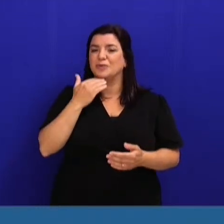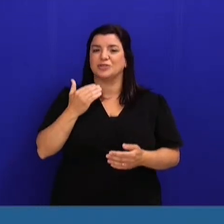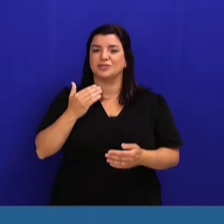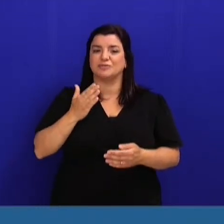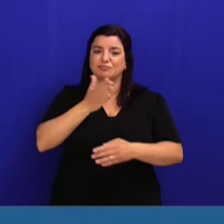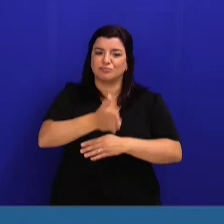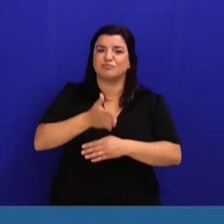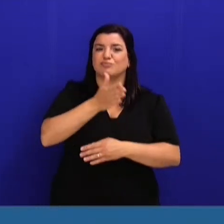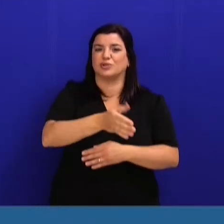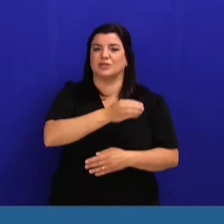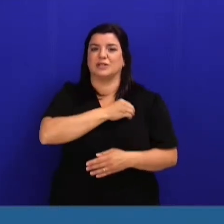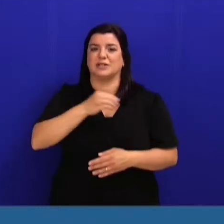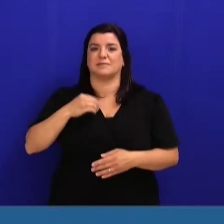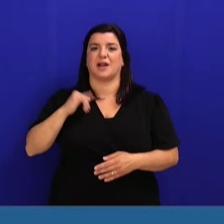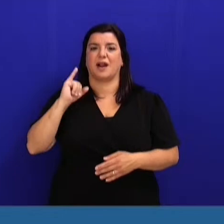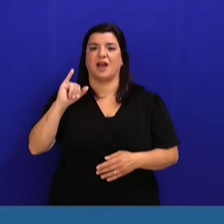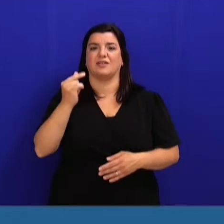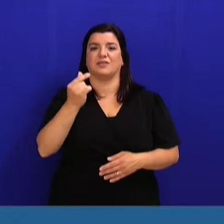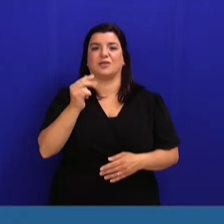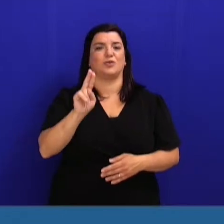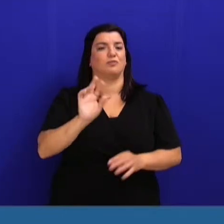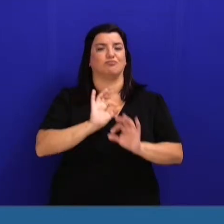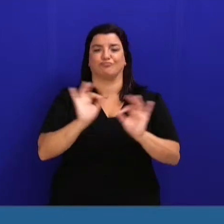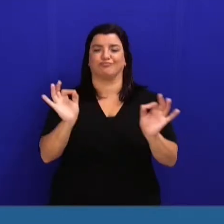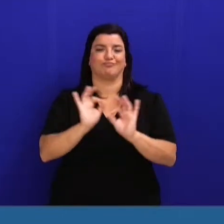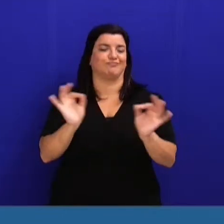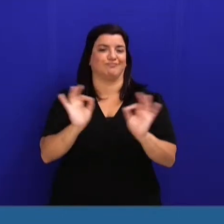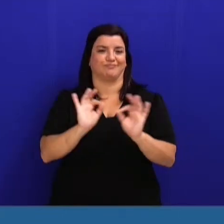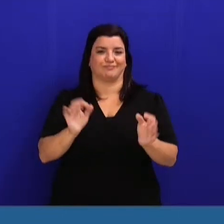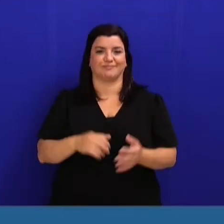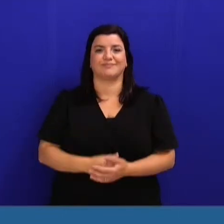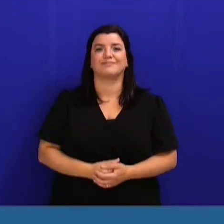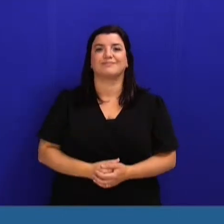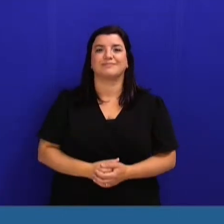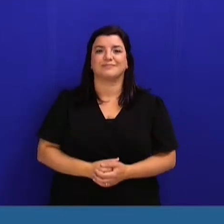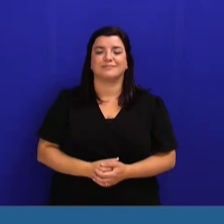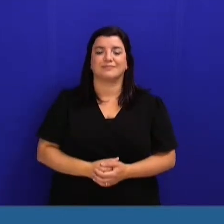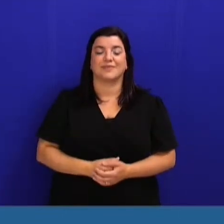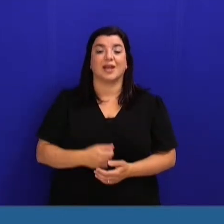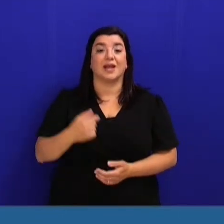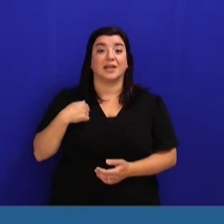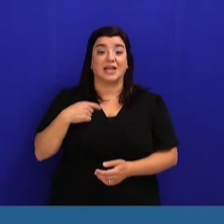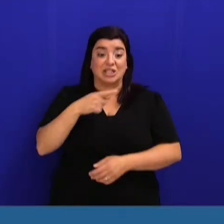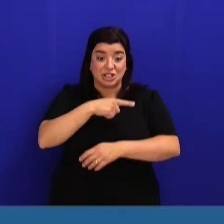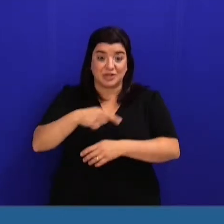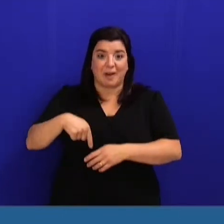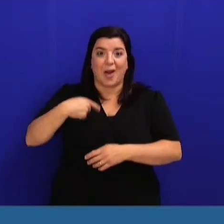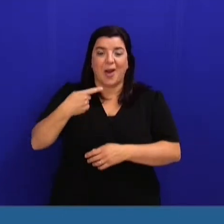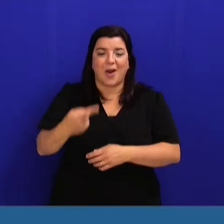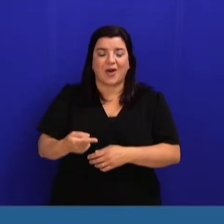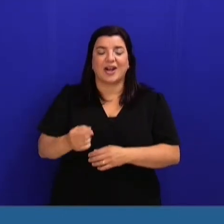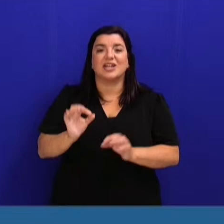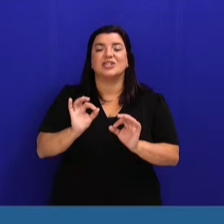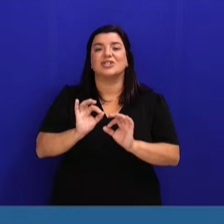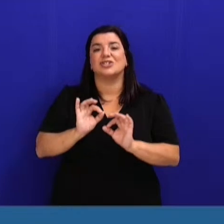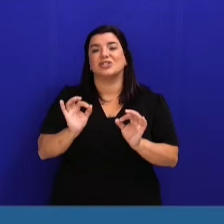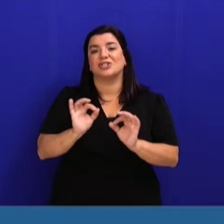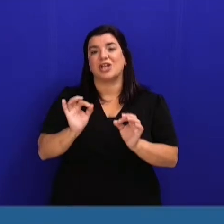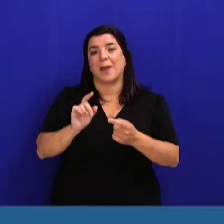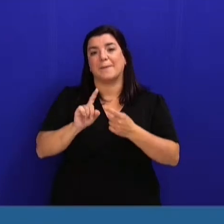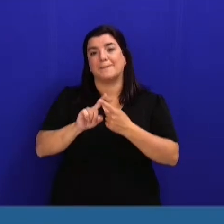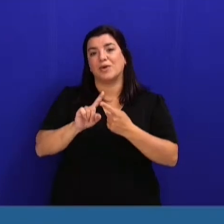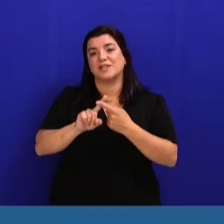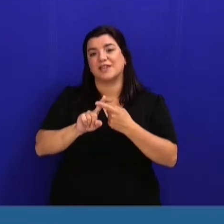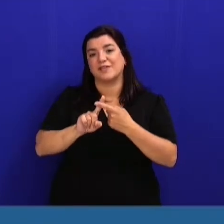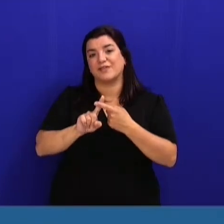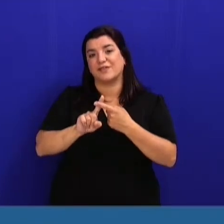qiegħed l-ITU. U xi ħaġa tajba oħra li rġajna wkoll għal ġimgħa oħra reġa' ma kellna l-ebda każi pożittivi